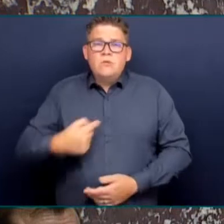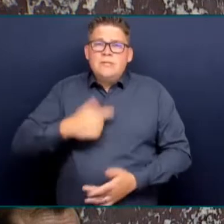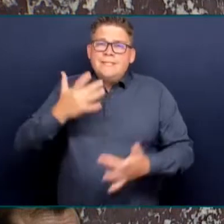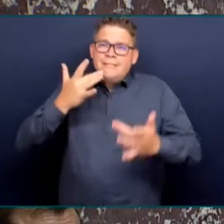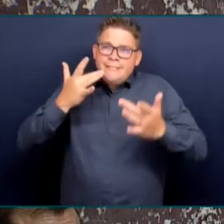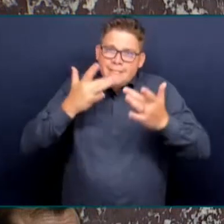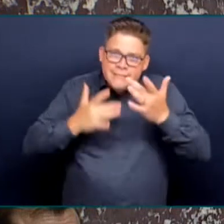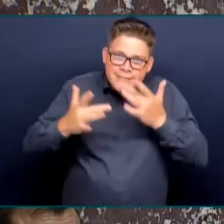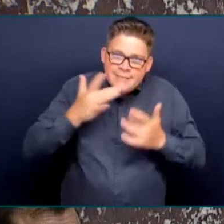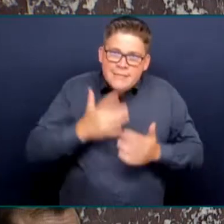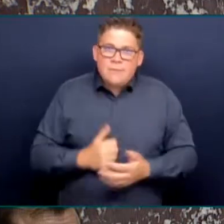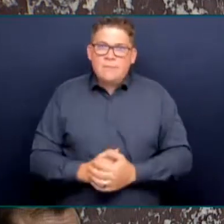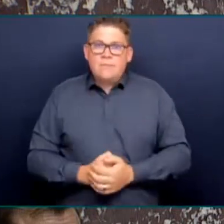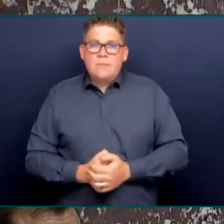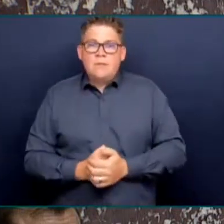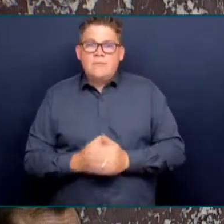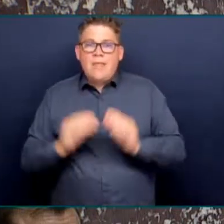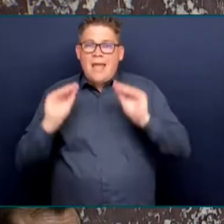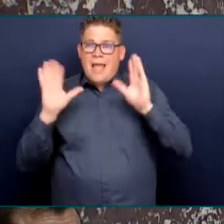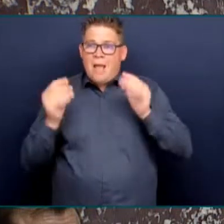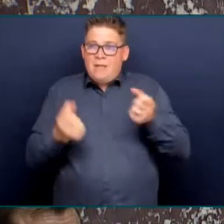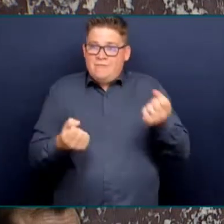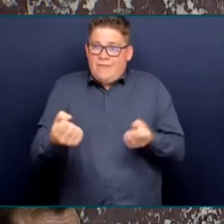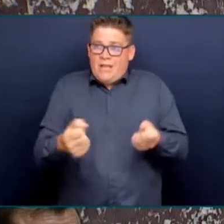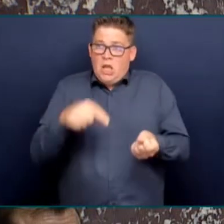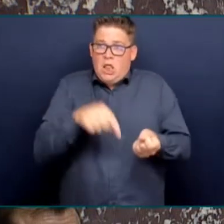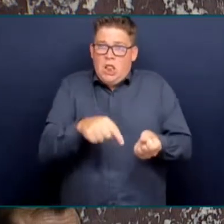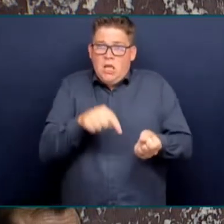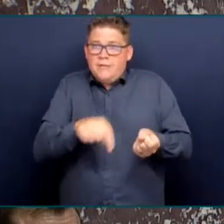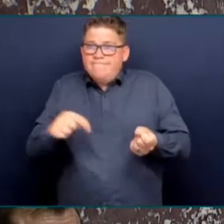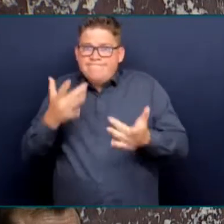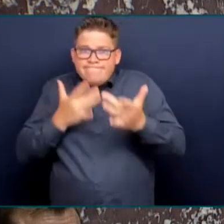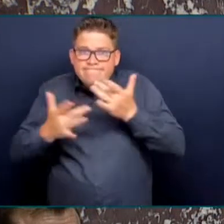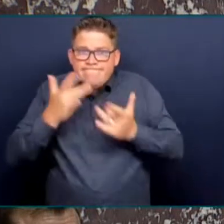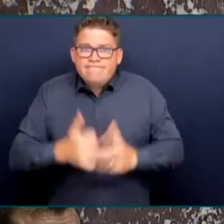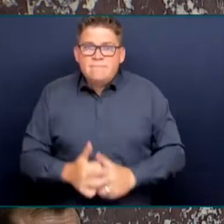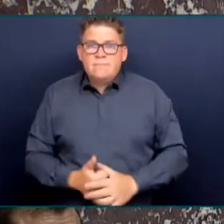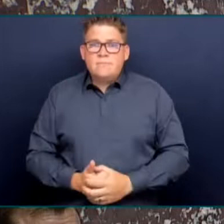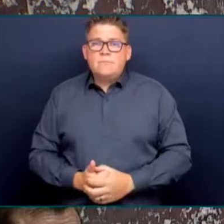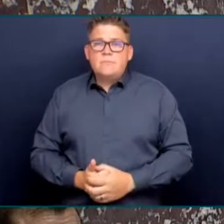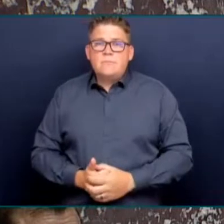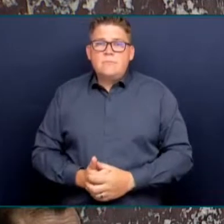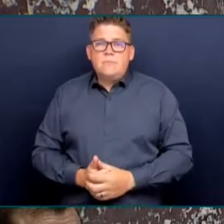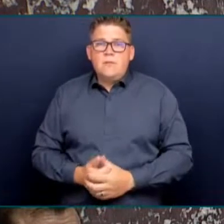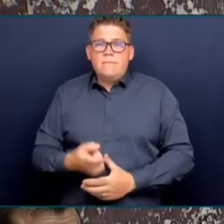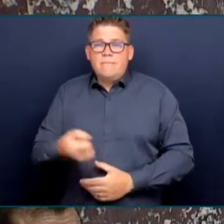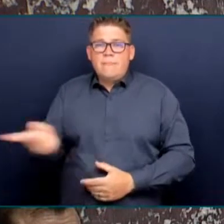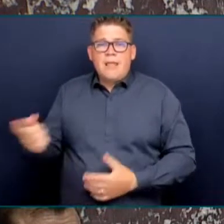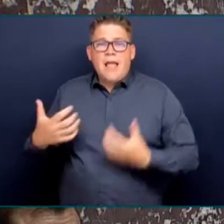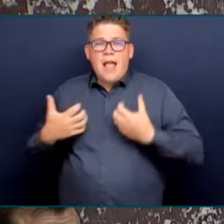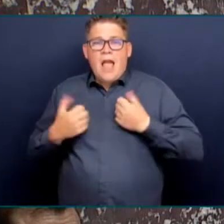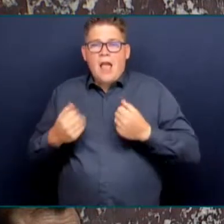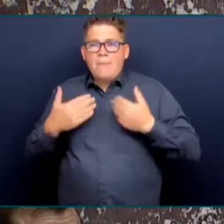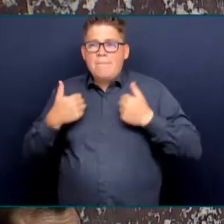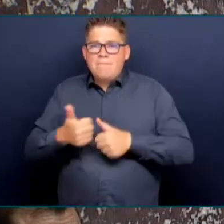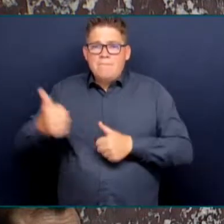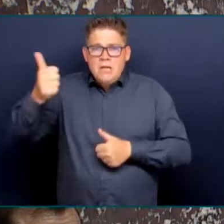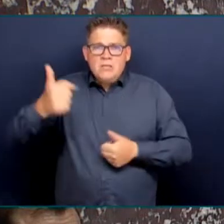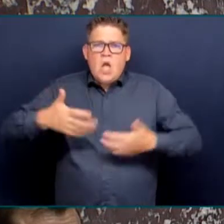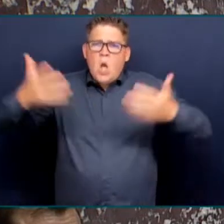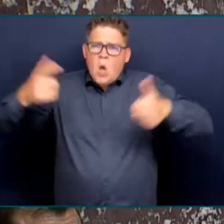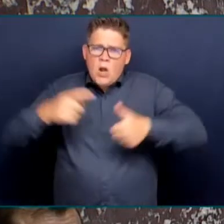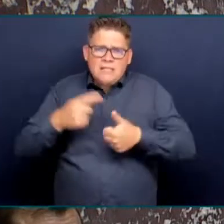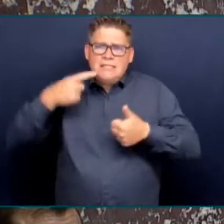minister keeps standing up, trying to make it sound like he's done everything possible and he's having nothing but great success. He's not.